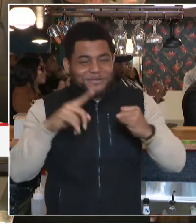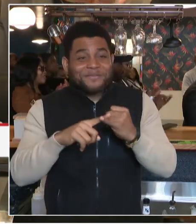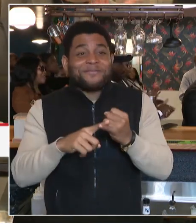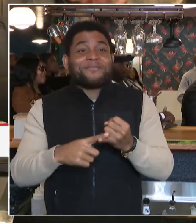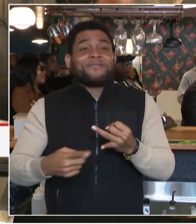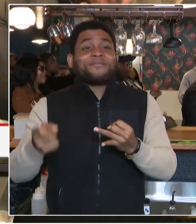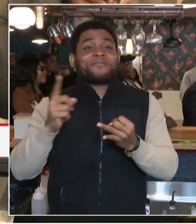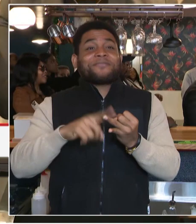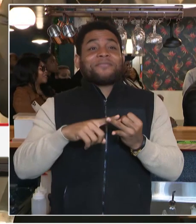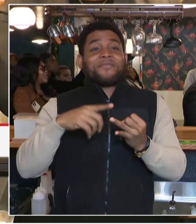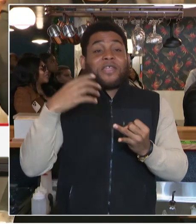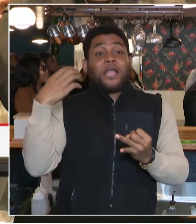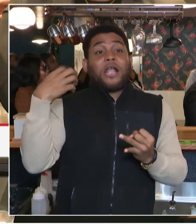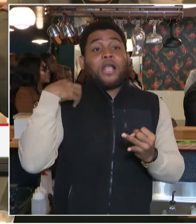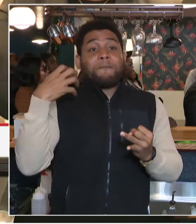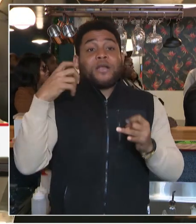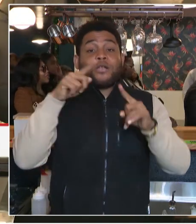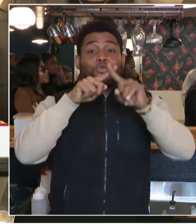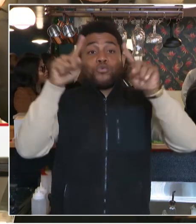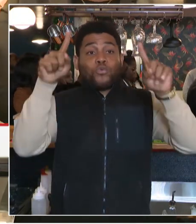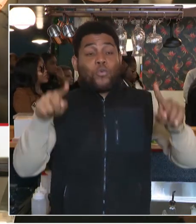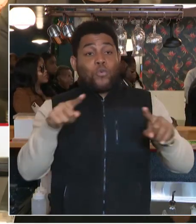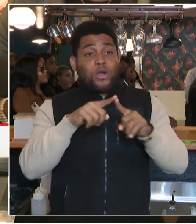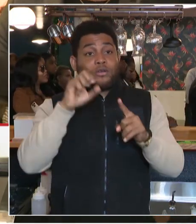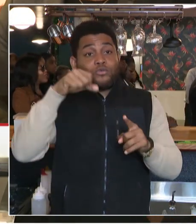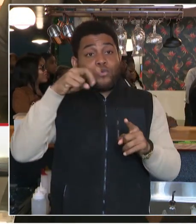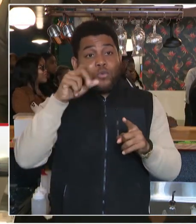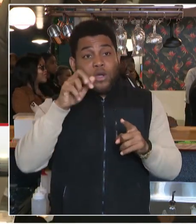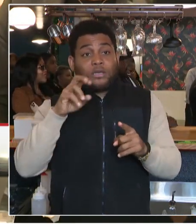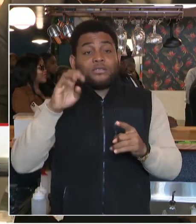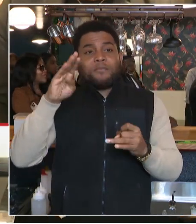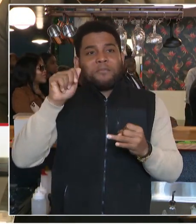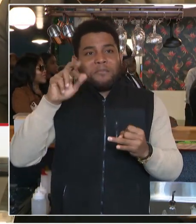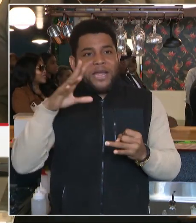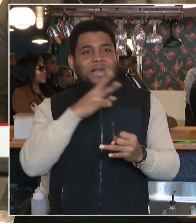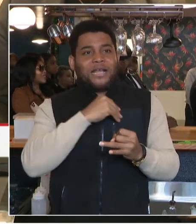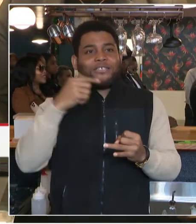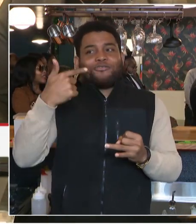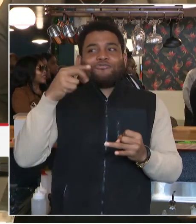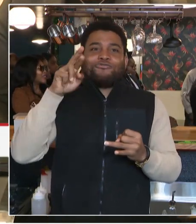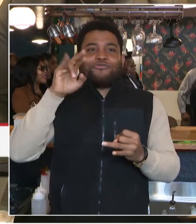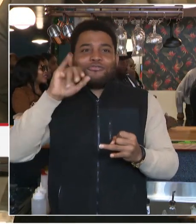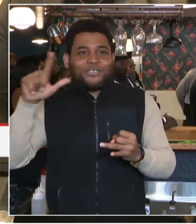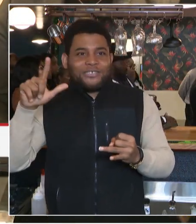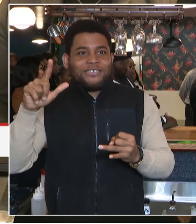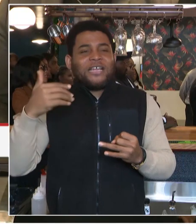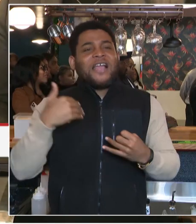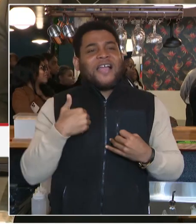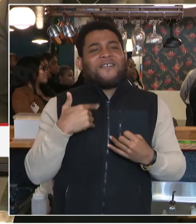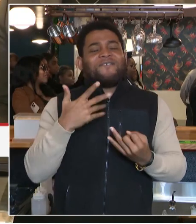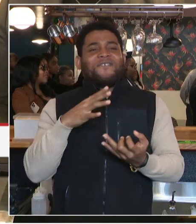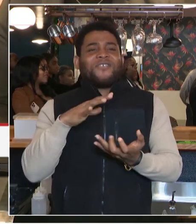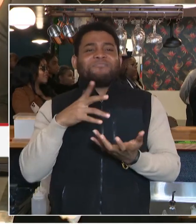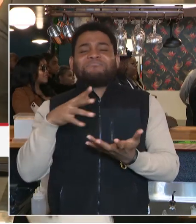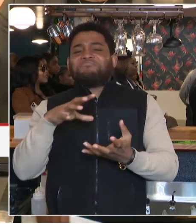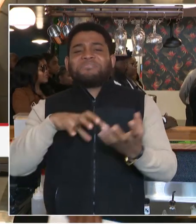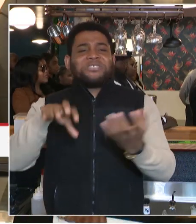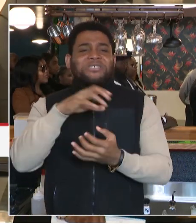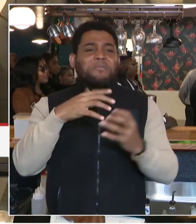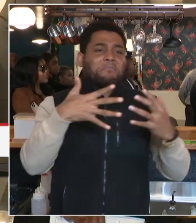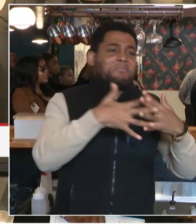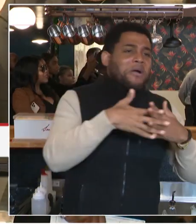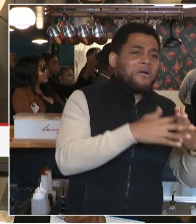Capitol Square Bar and Grill, which offers a combination of American, African, and Caribbean cuisines. It will open